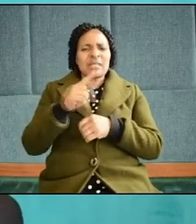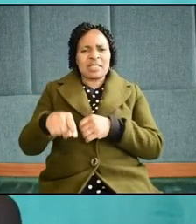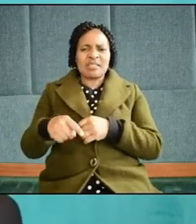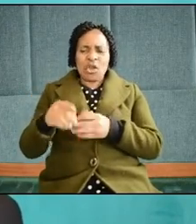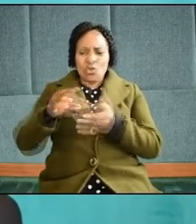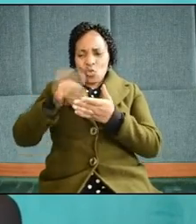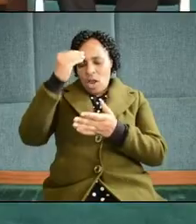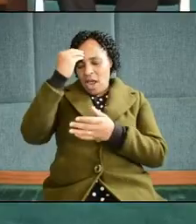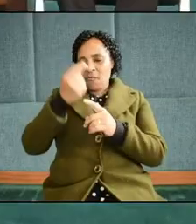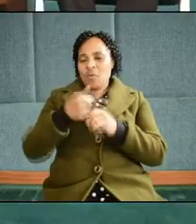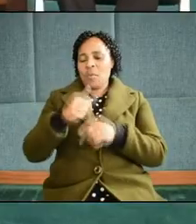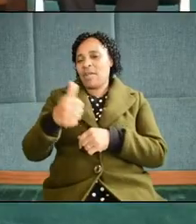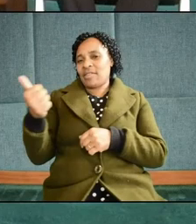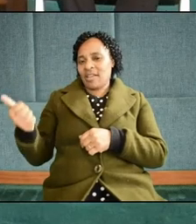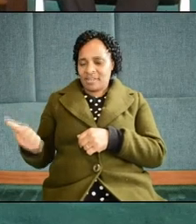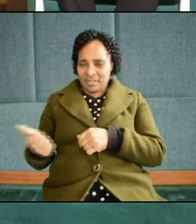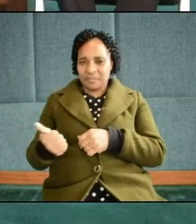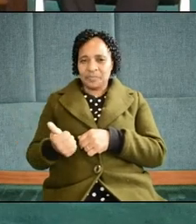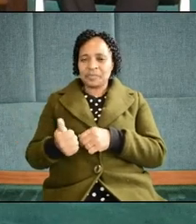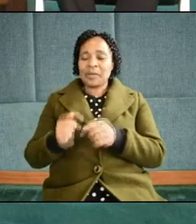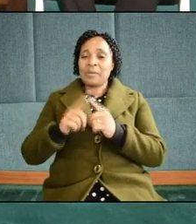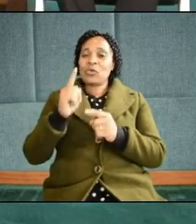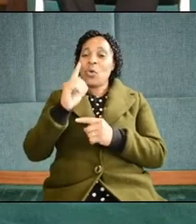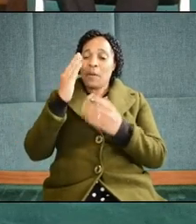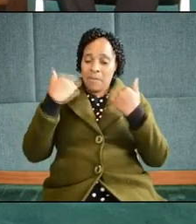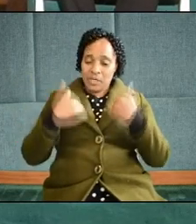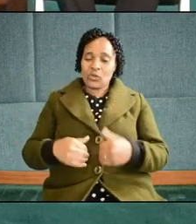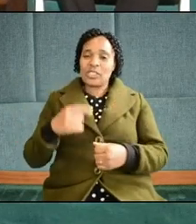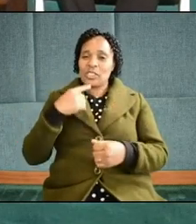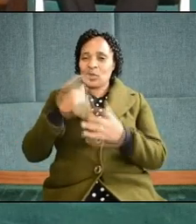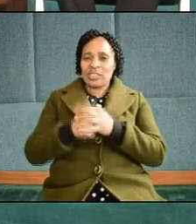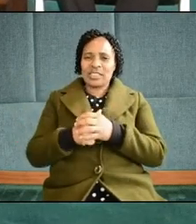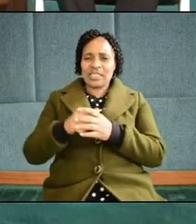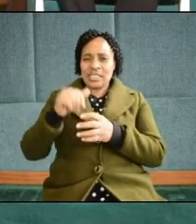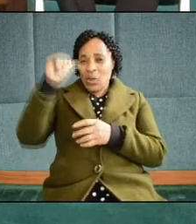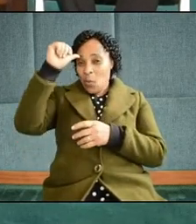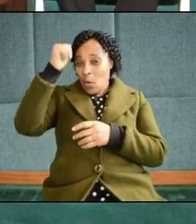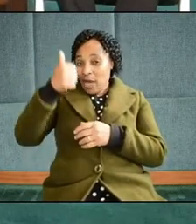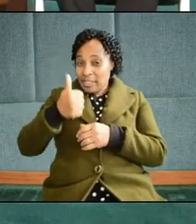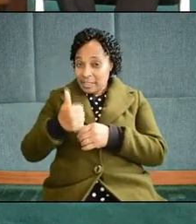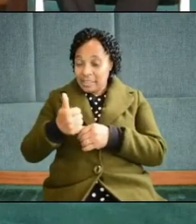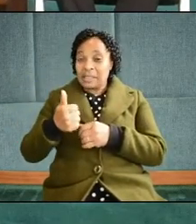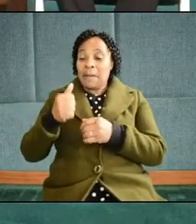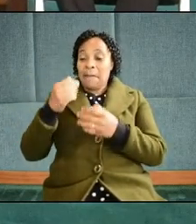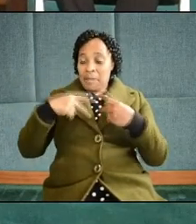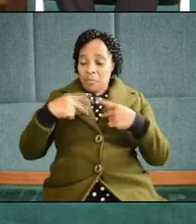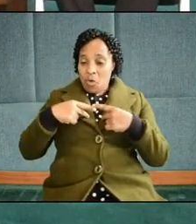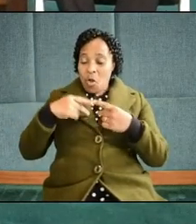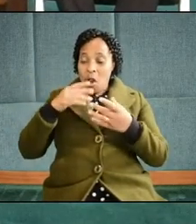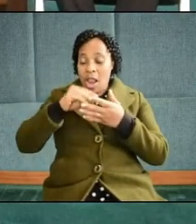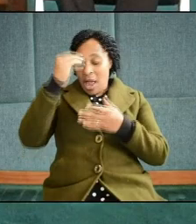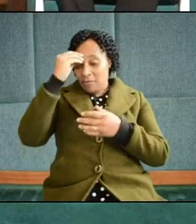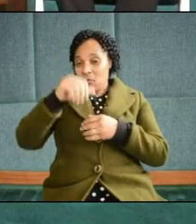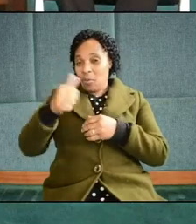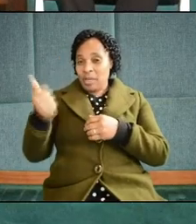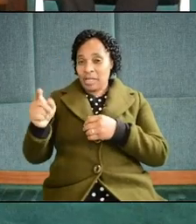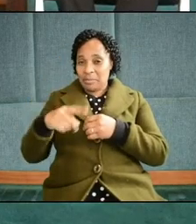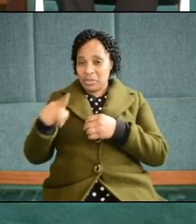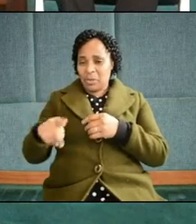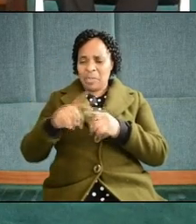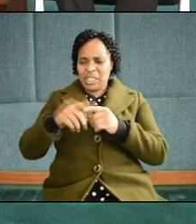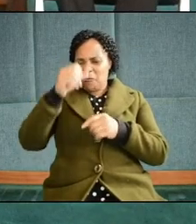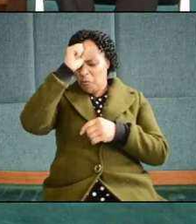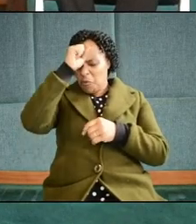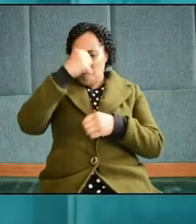to learn from others. Mm. The one person said that the wise learn from other people's mistakes, but the fool waits to make his own